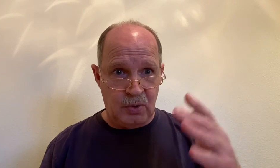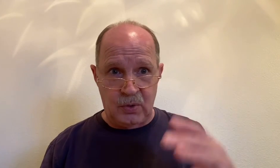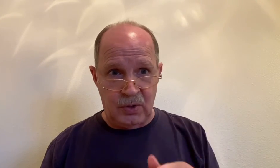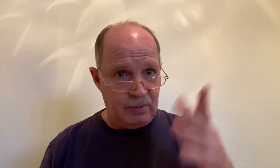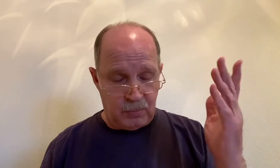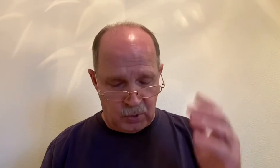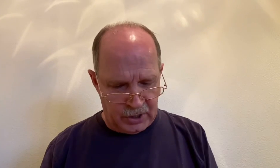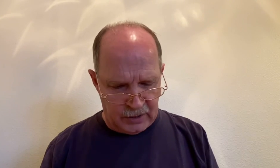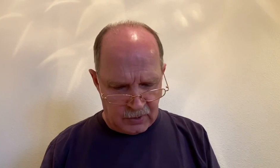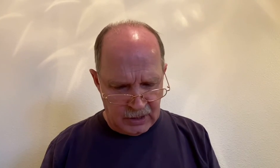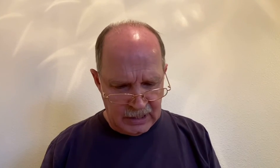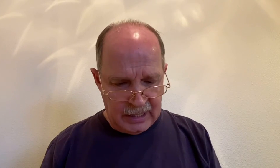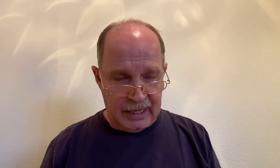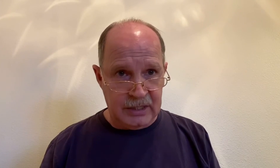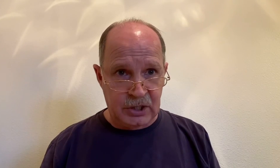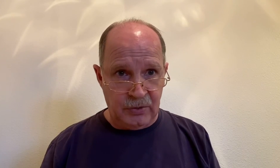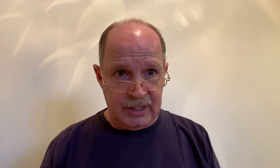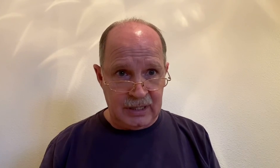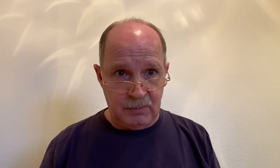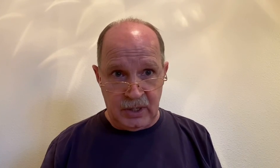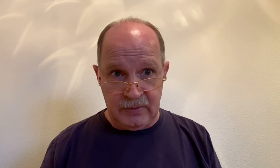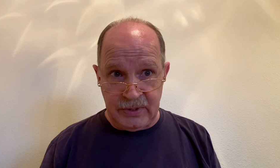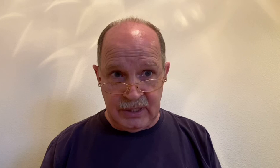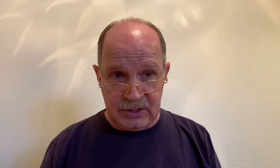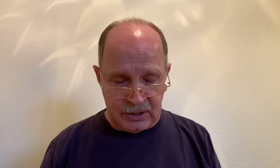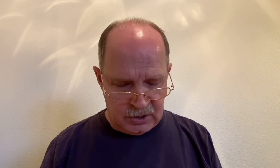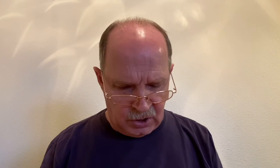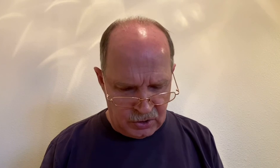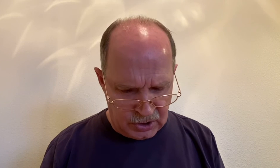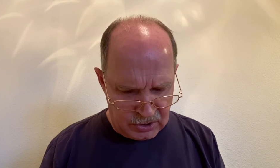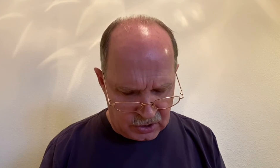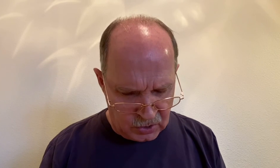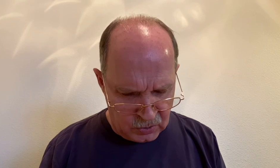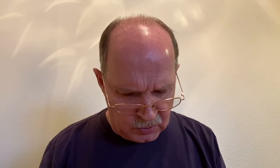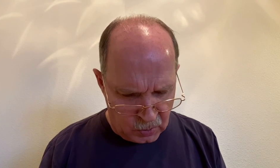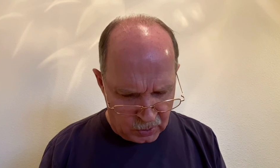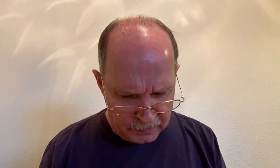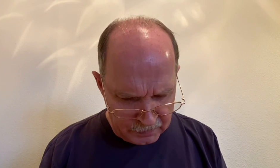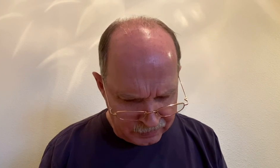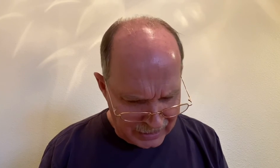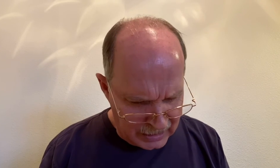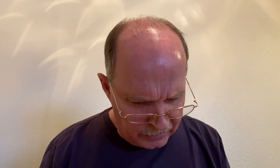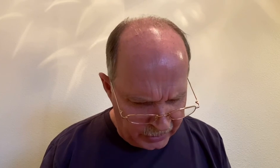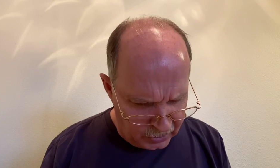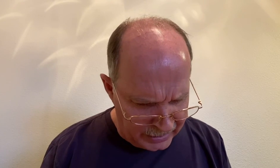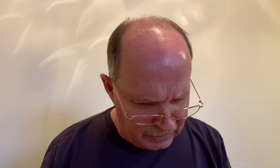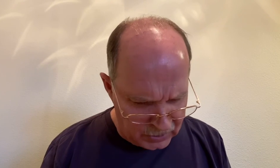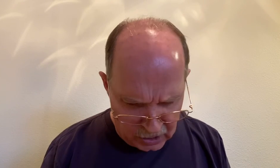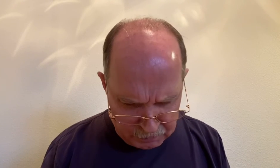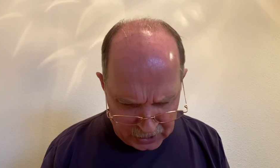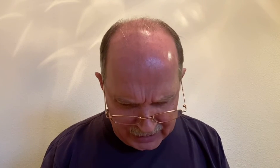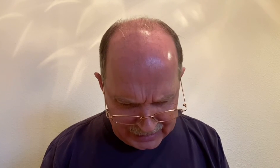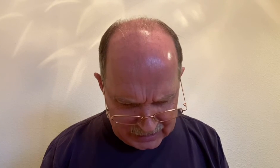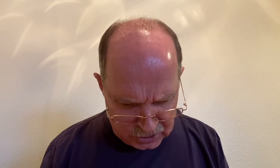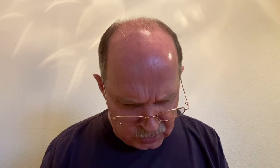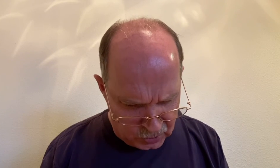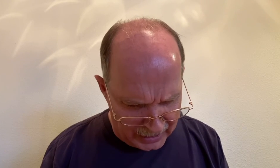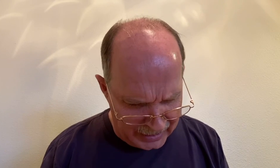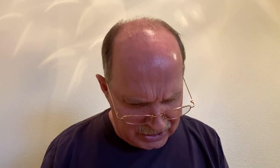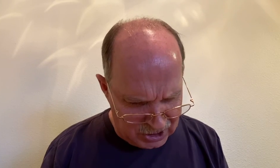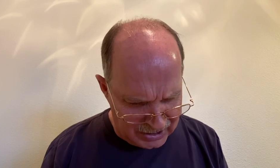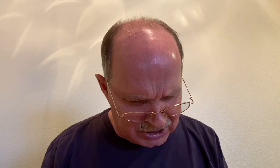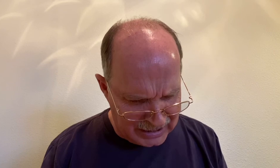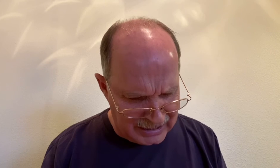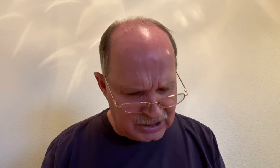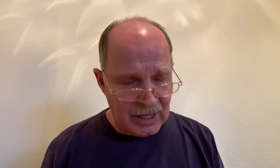church or whatever, and so they can bring these churches to court. They are even on planning to try